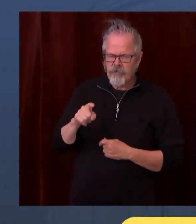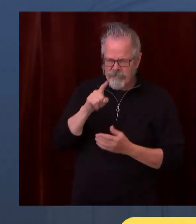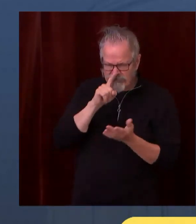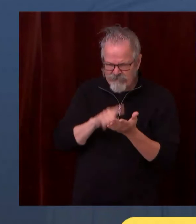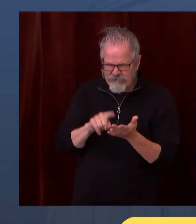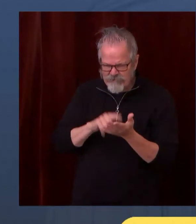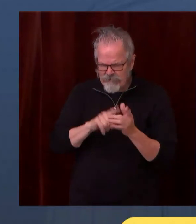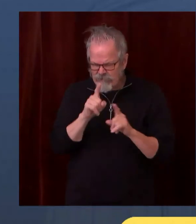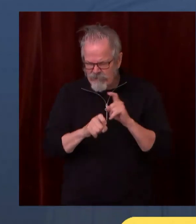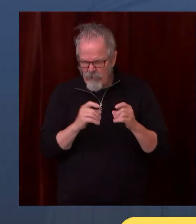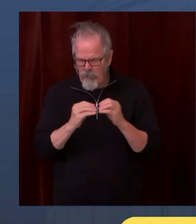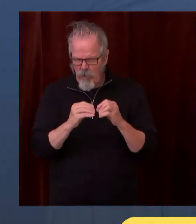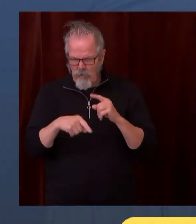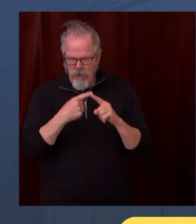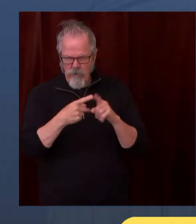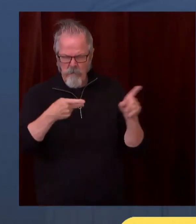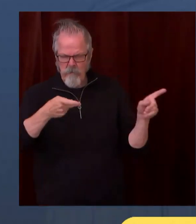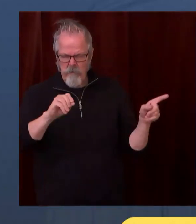I